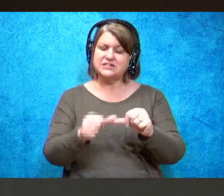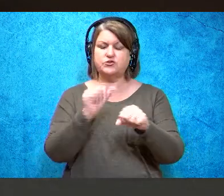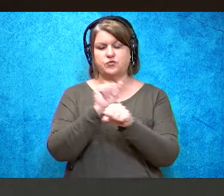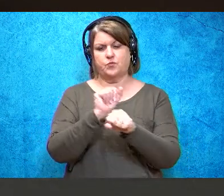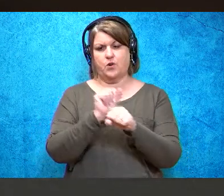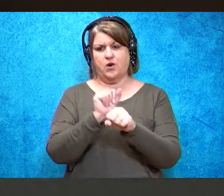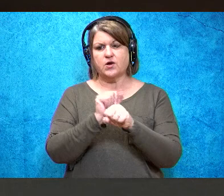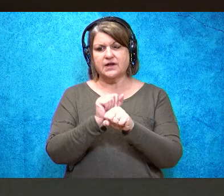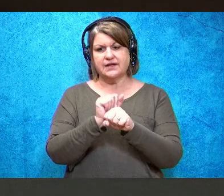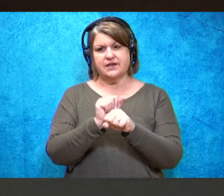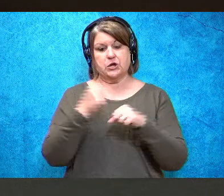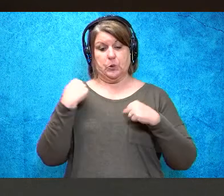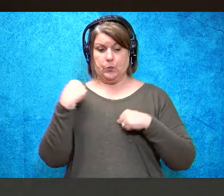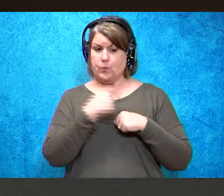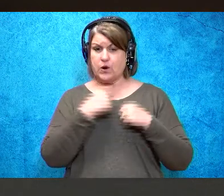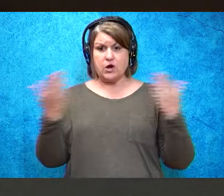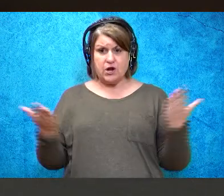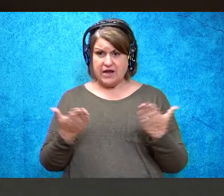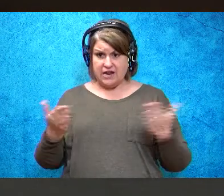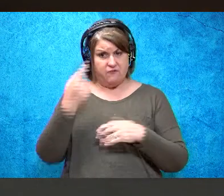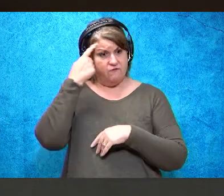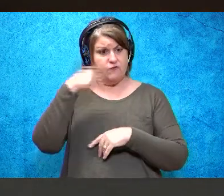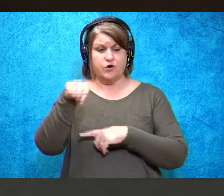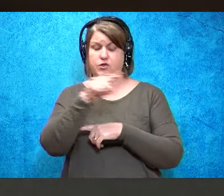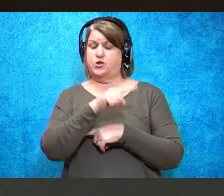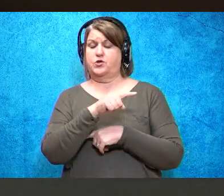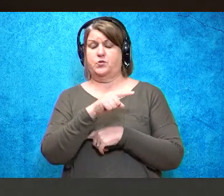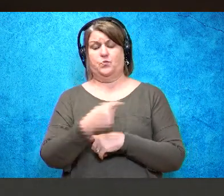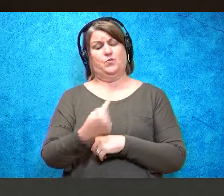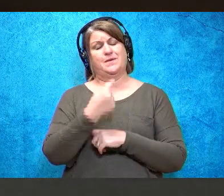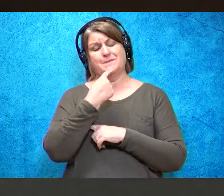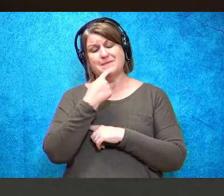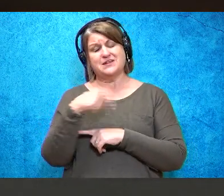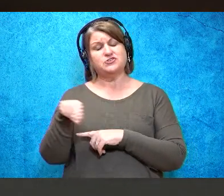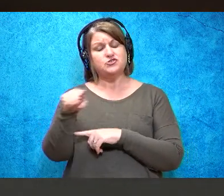us if you have questions. We miss you. We look forward to